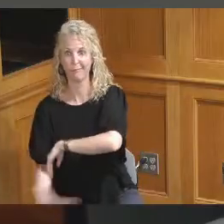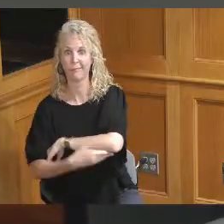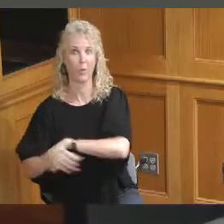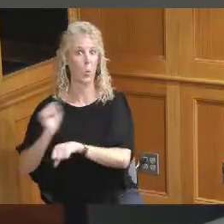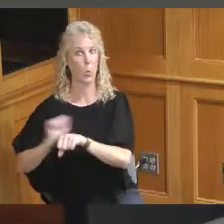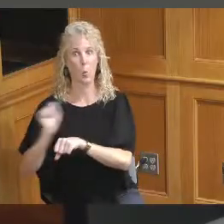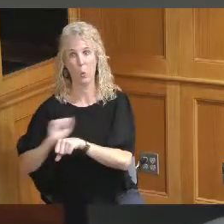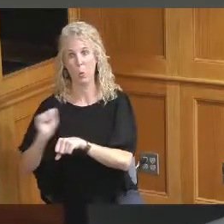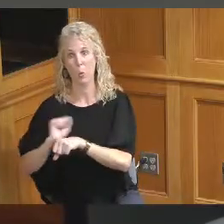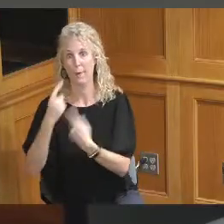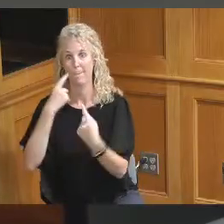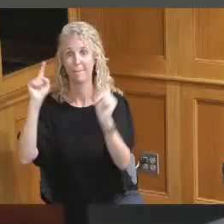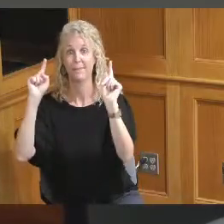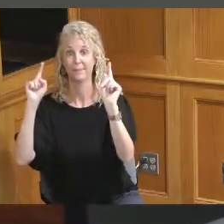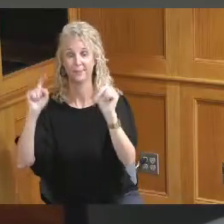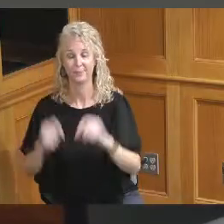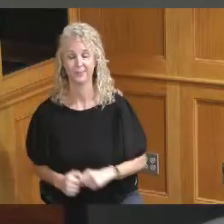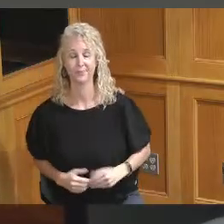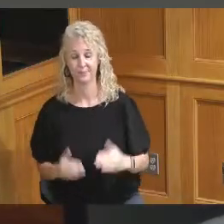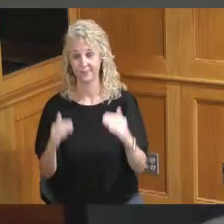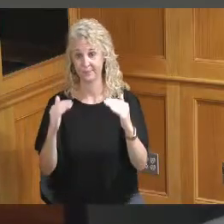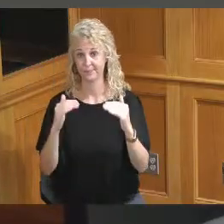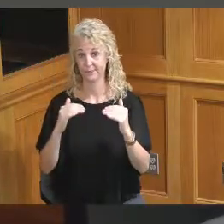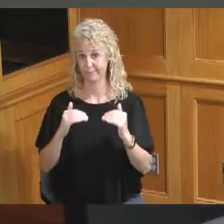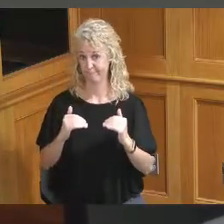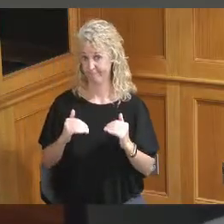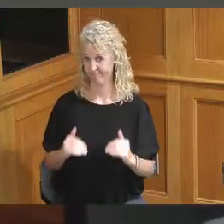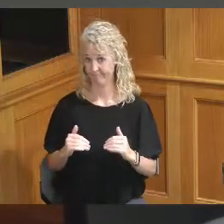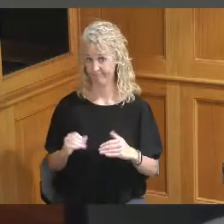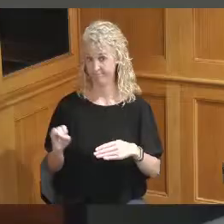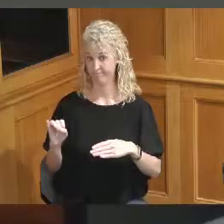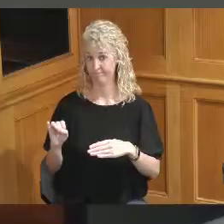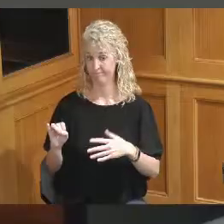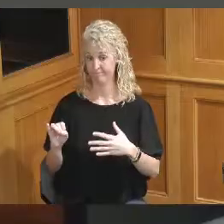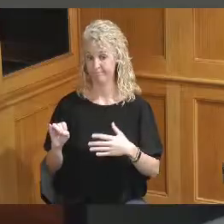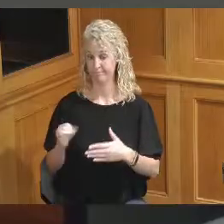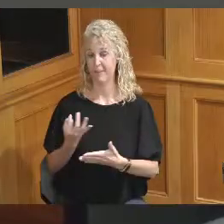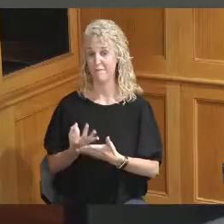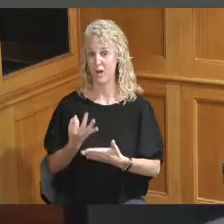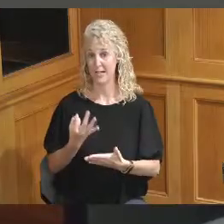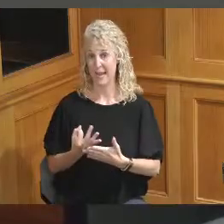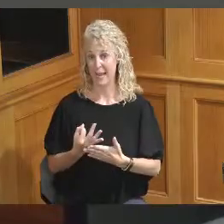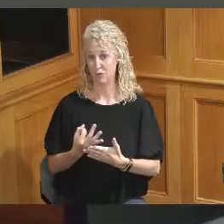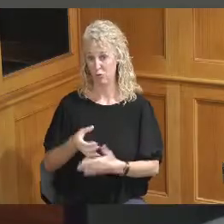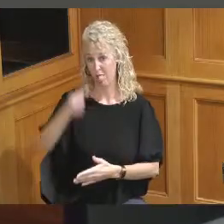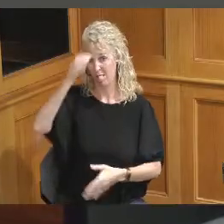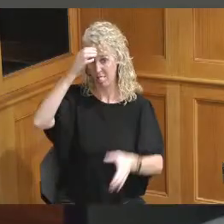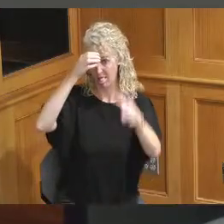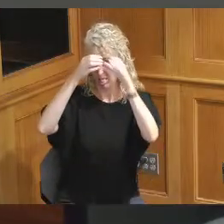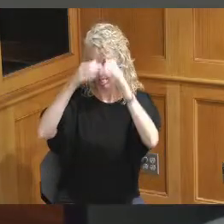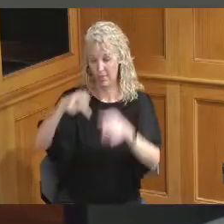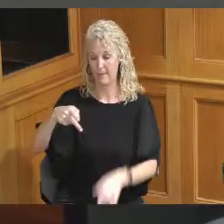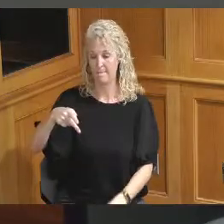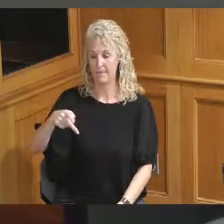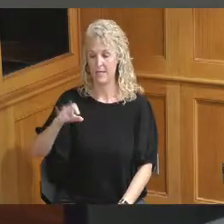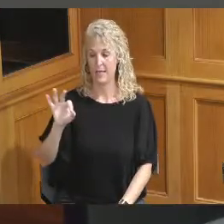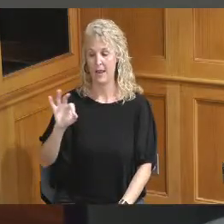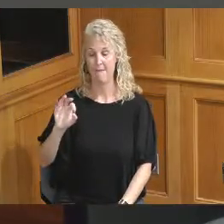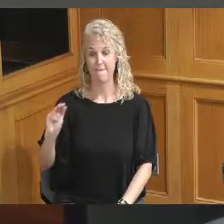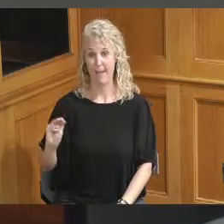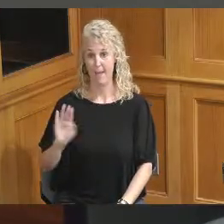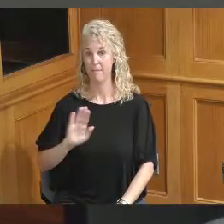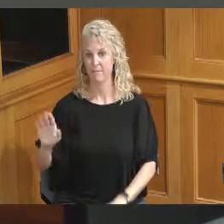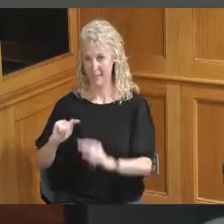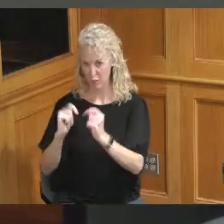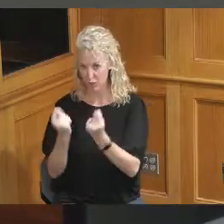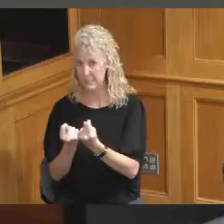could get where we needed to be. I want to thank our industry-renowned financial experts with PFM, Bethany Pugh, Kevin